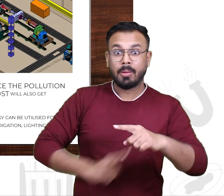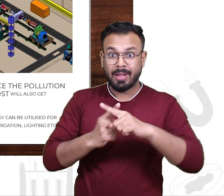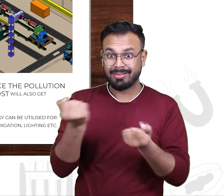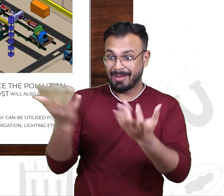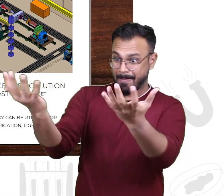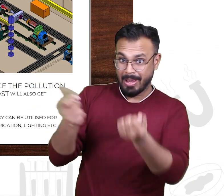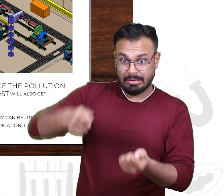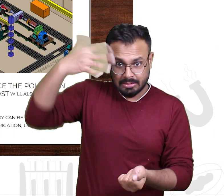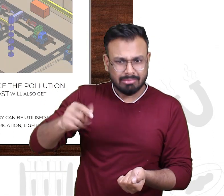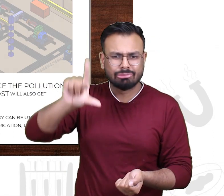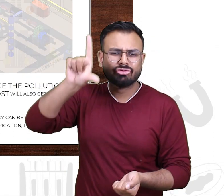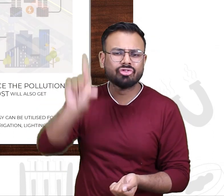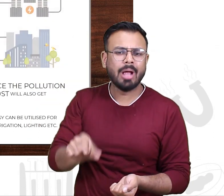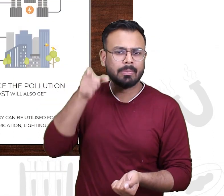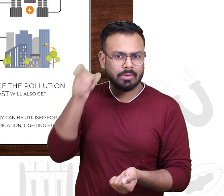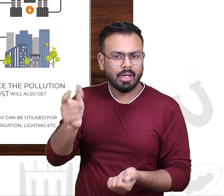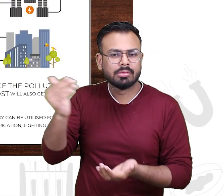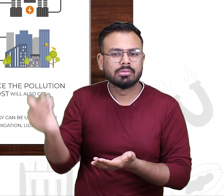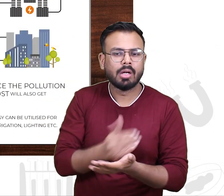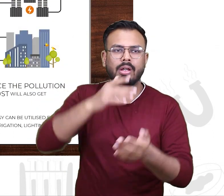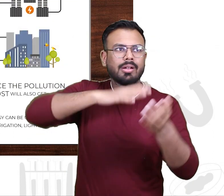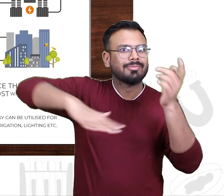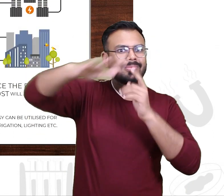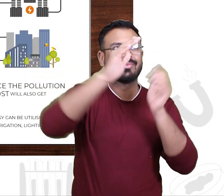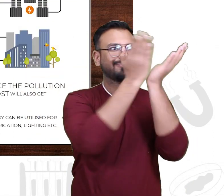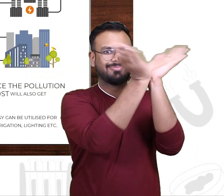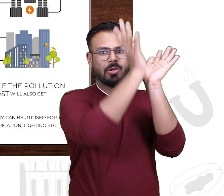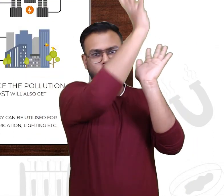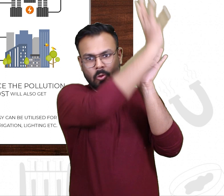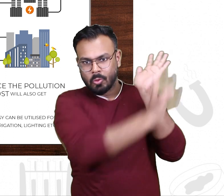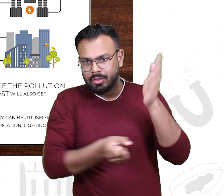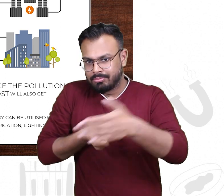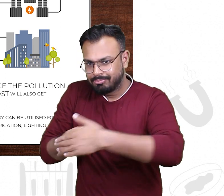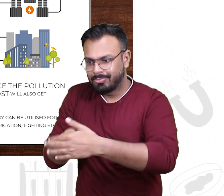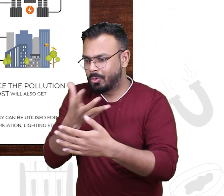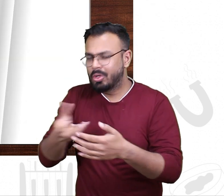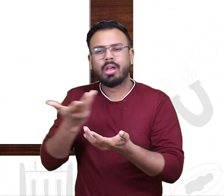be utilized for other purposes such as irrigation, lighting, etc.